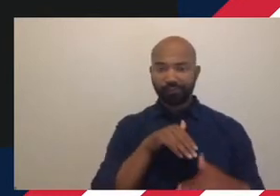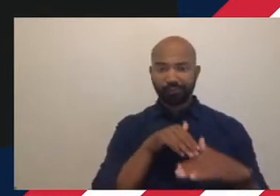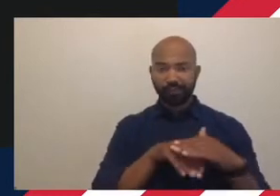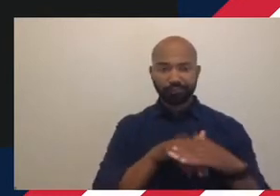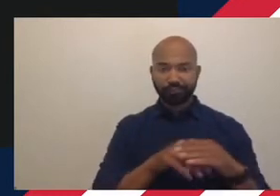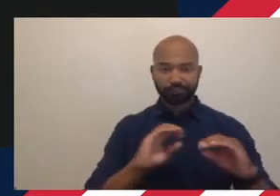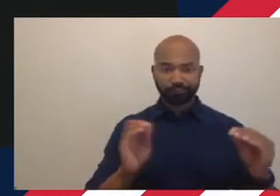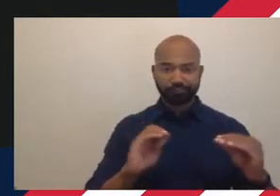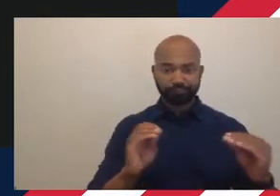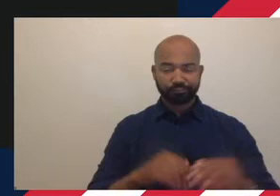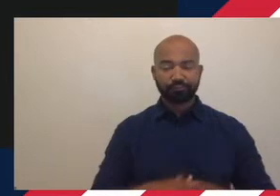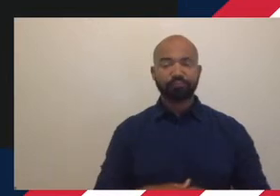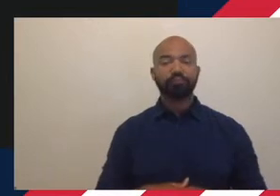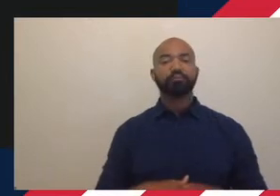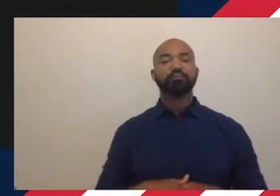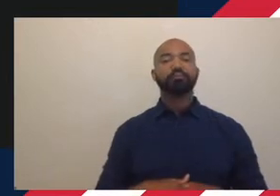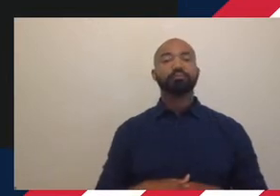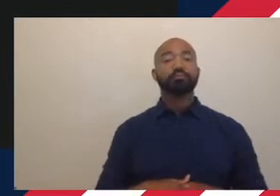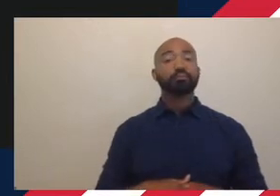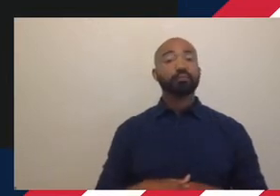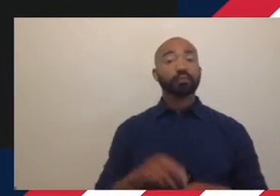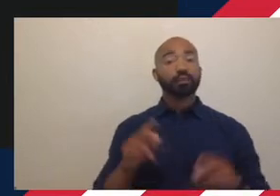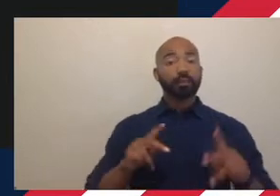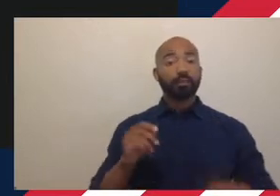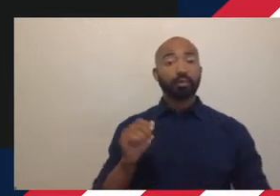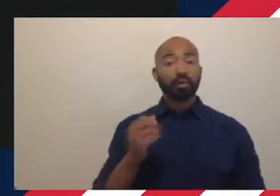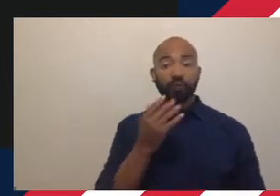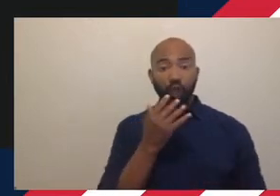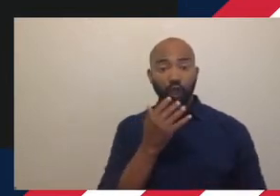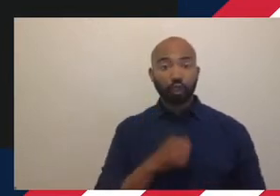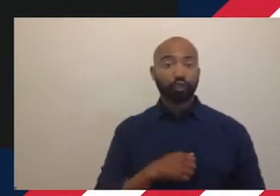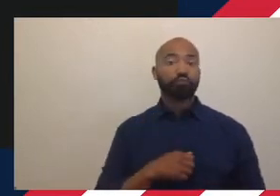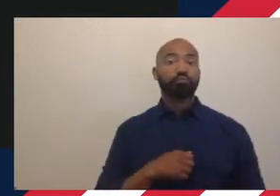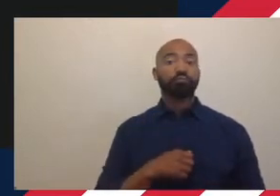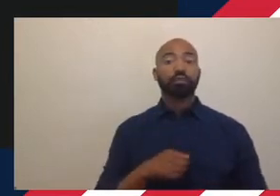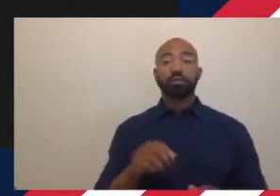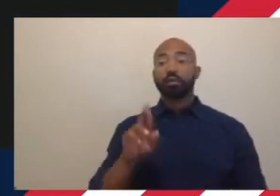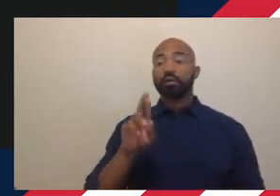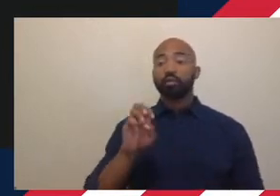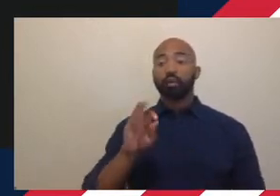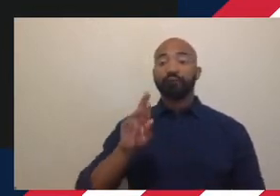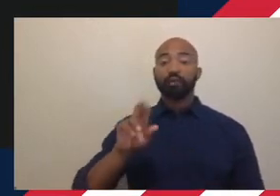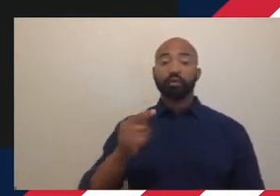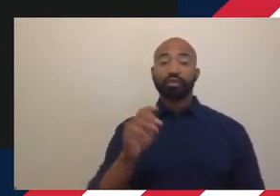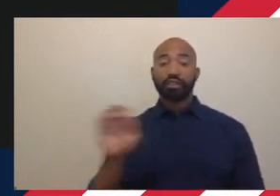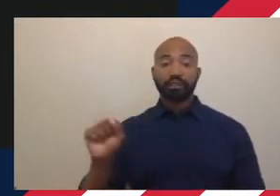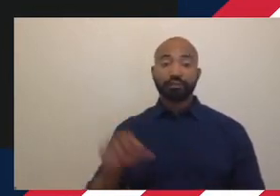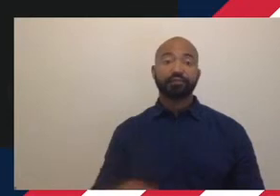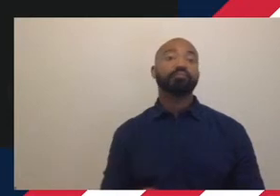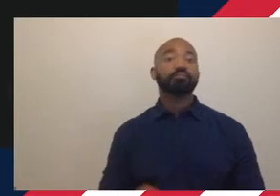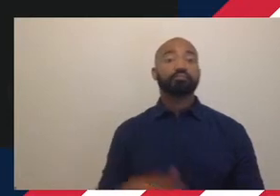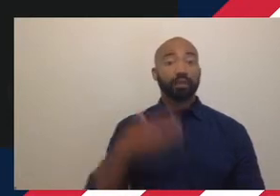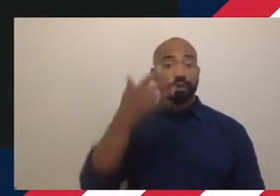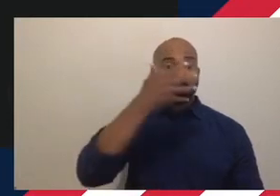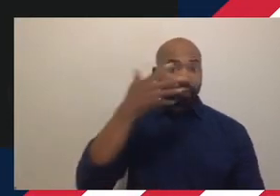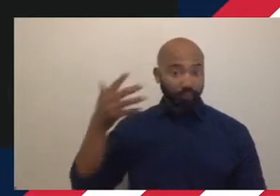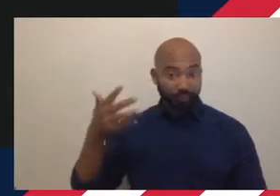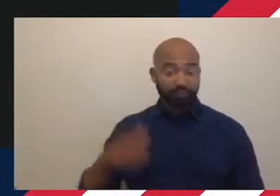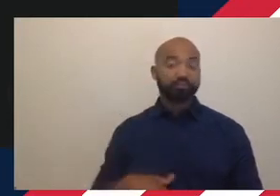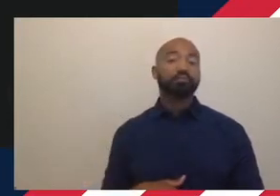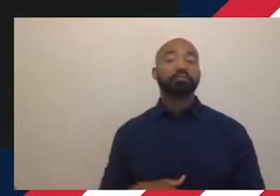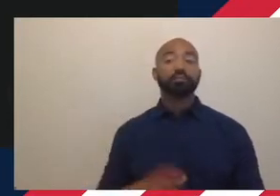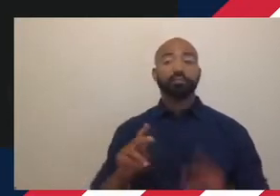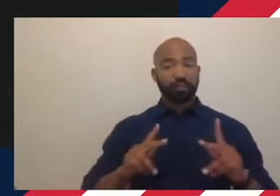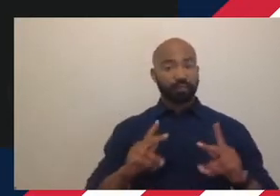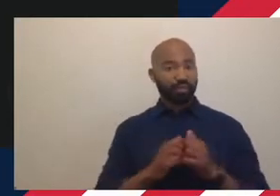lot of people of color, refugees, immigrants, people who are homeless, have a lot